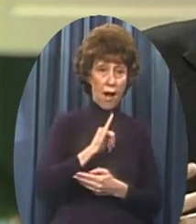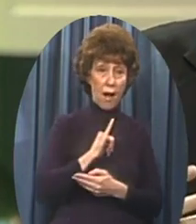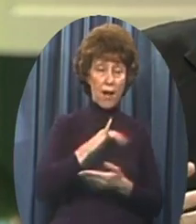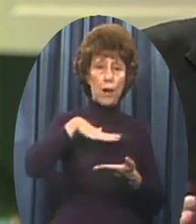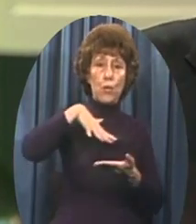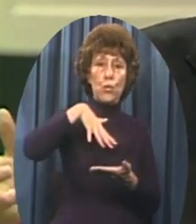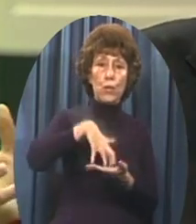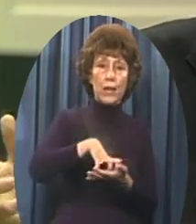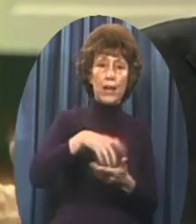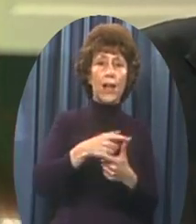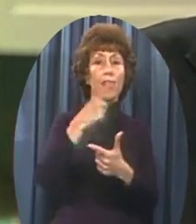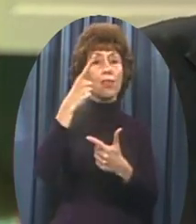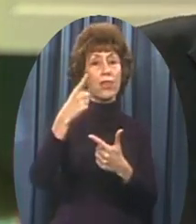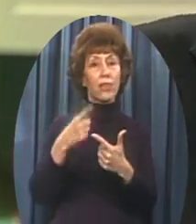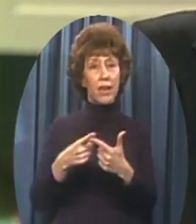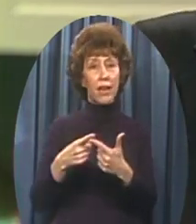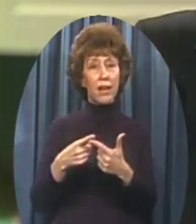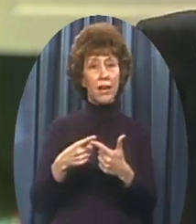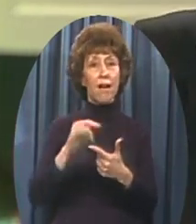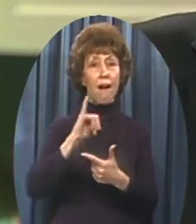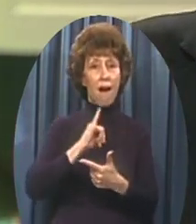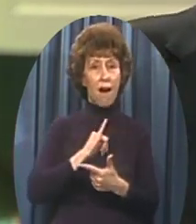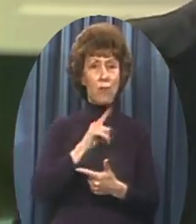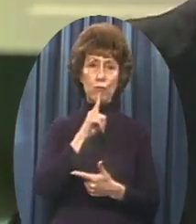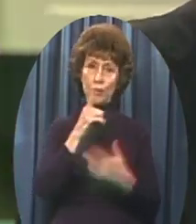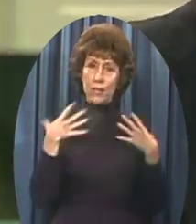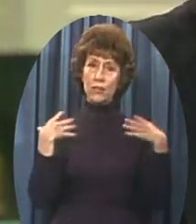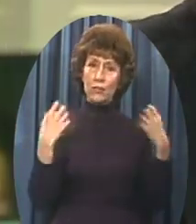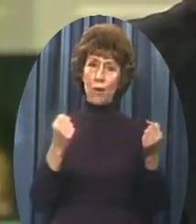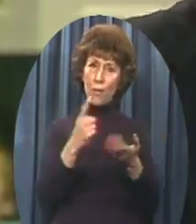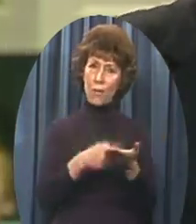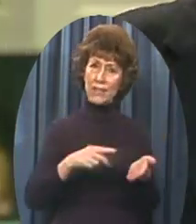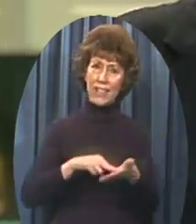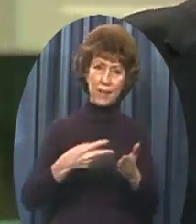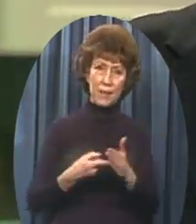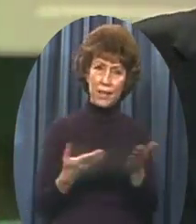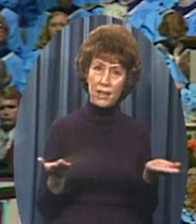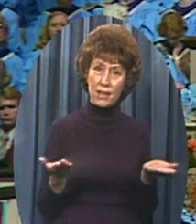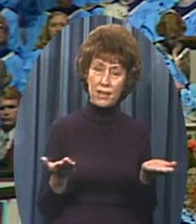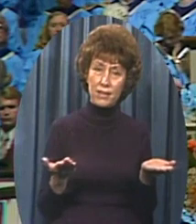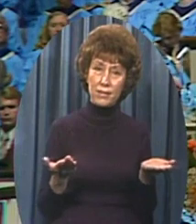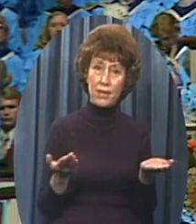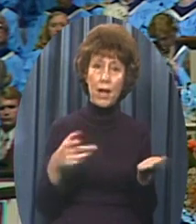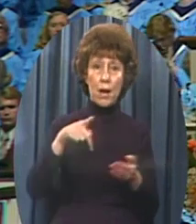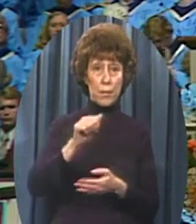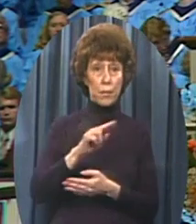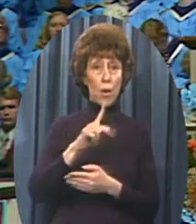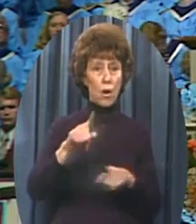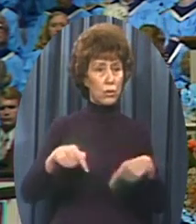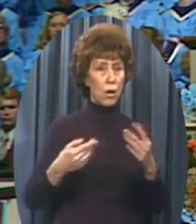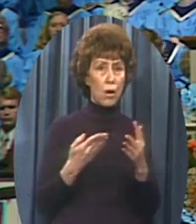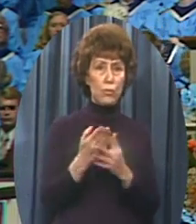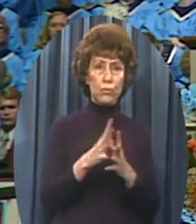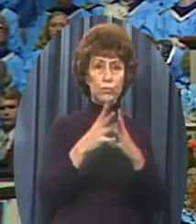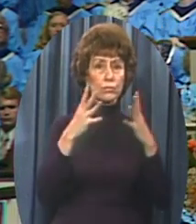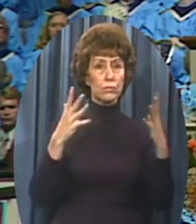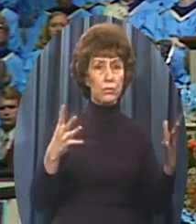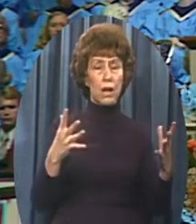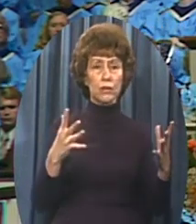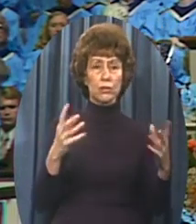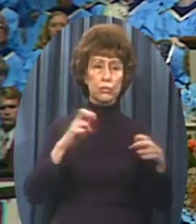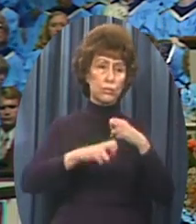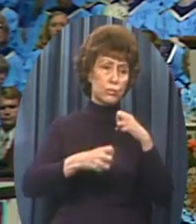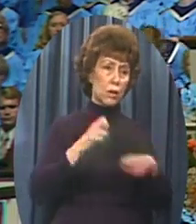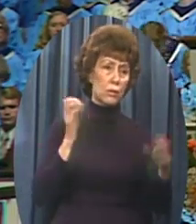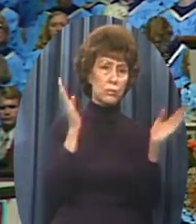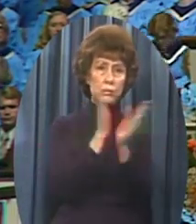am weak, then am I strong. What did he mean by that? He had been through so much, he had endured so much, he had